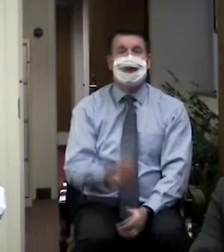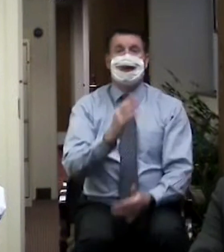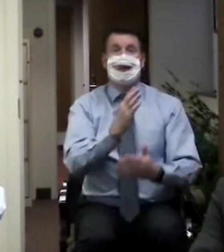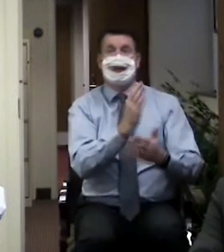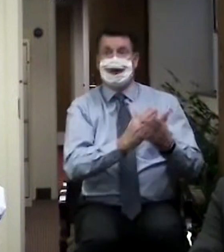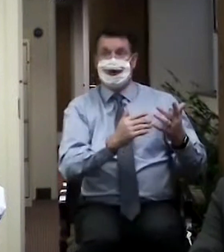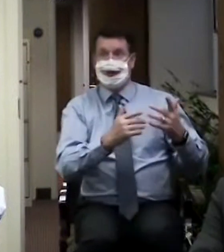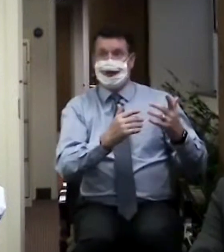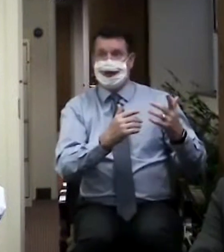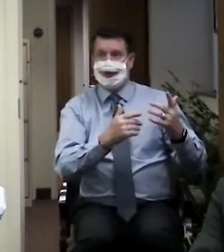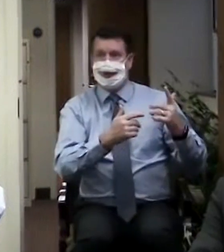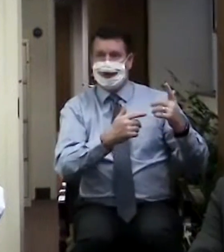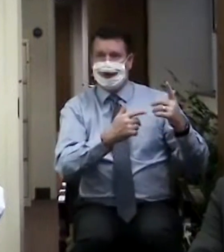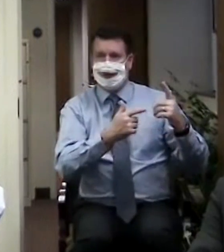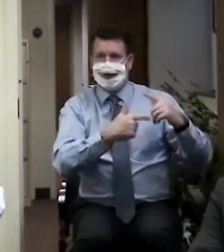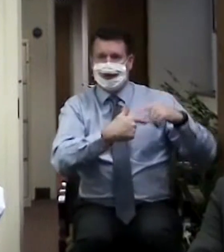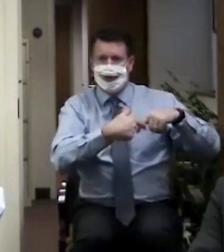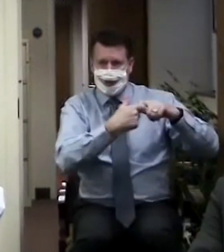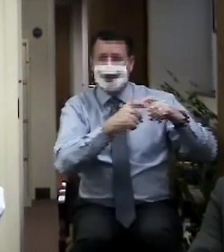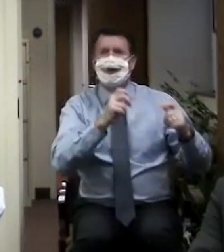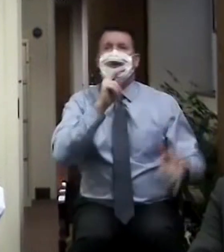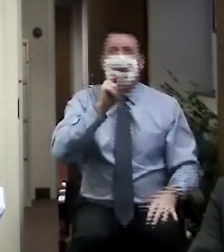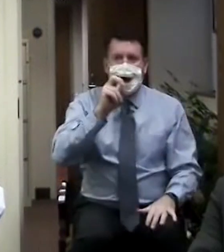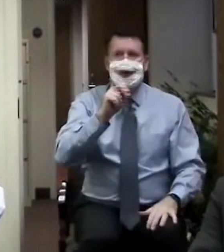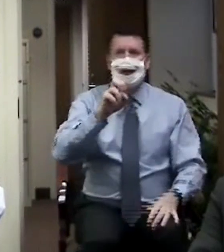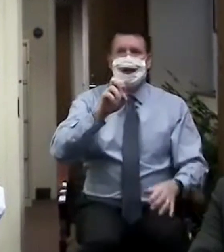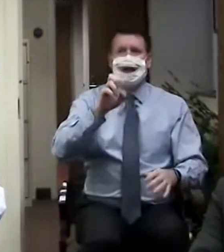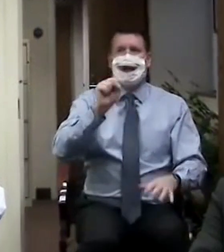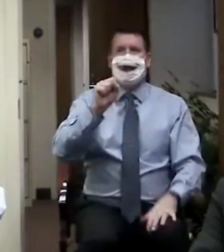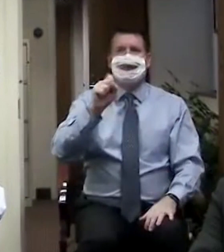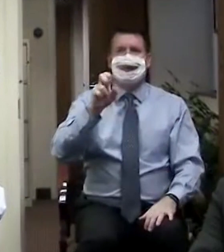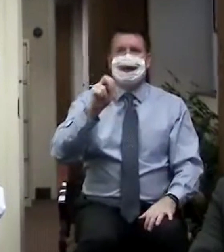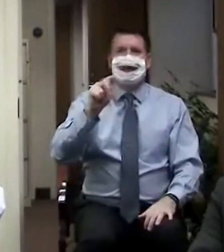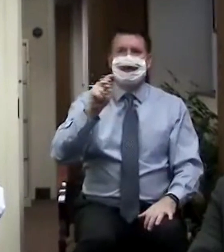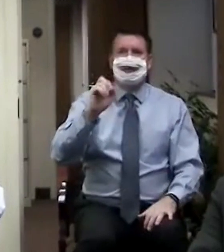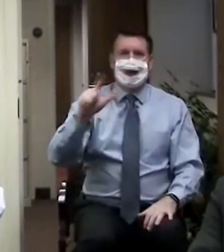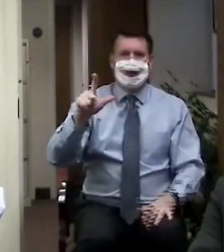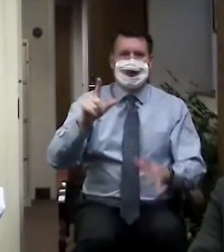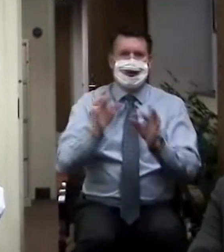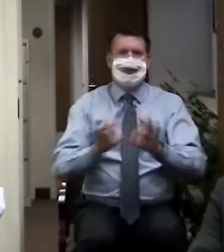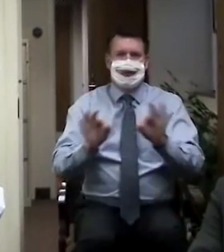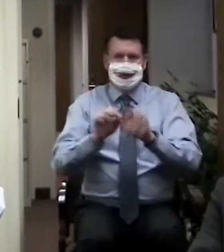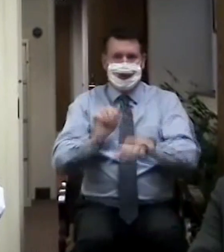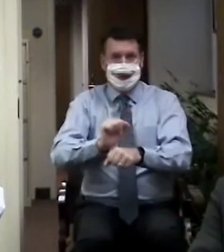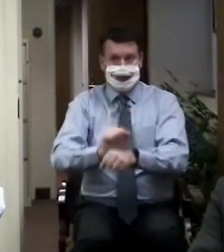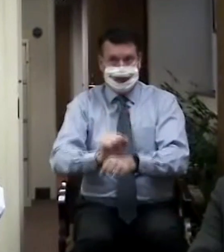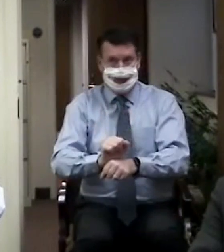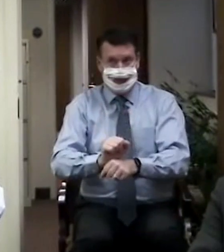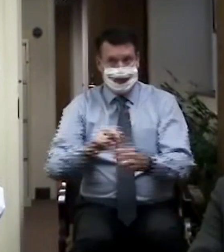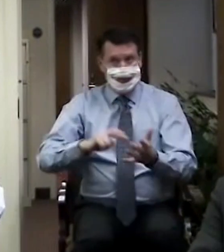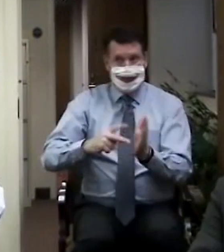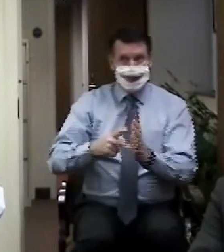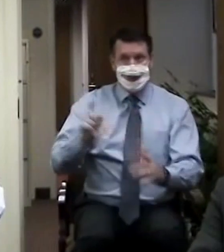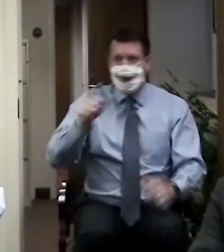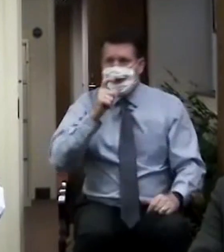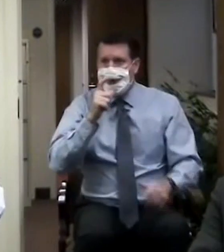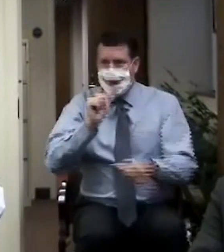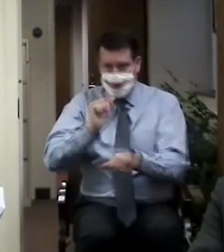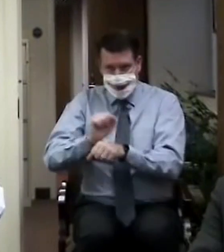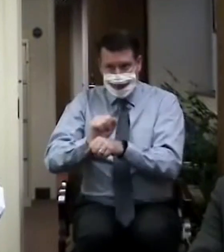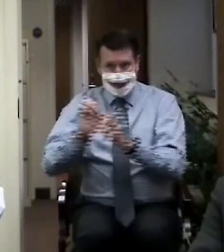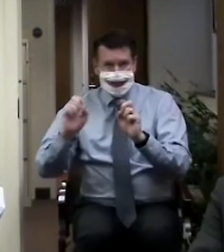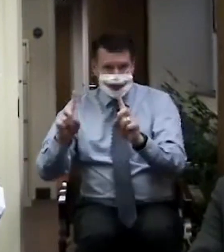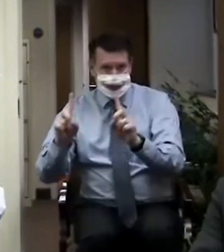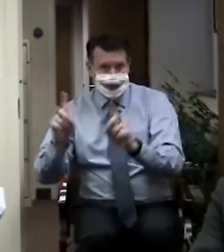said, nurses and doctors, correct? That's correct. Okay. Second question, what is